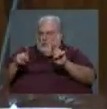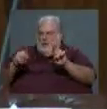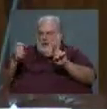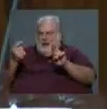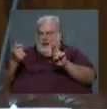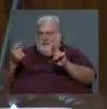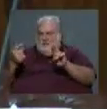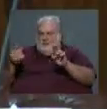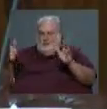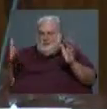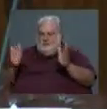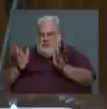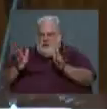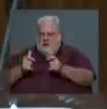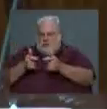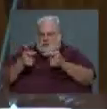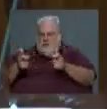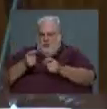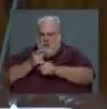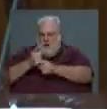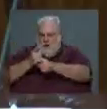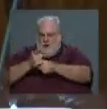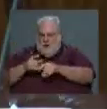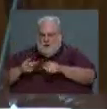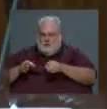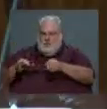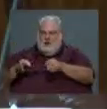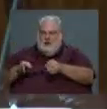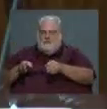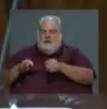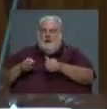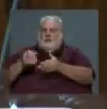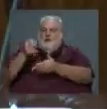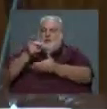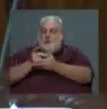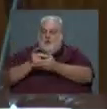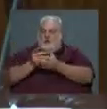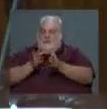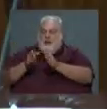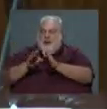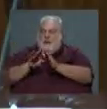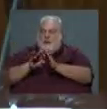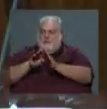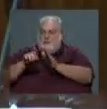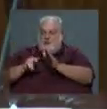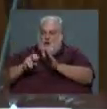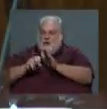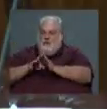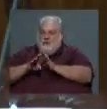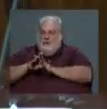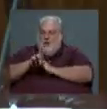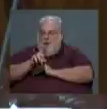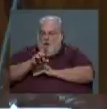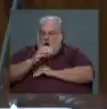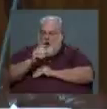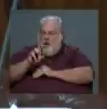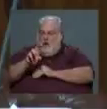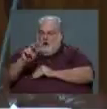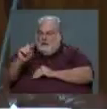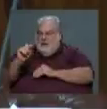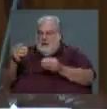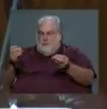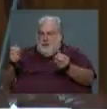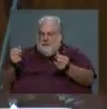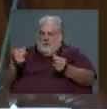from minor arterial to collector standard. An ordinance to approve a plan zoning development establish a plan office district titled R and RT Property Short